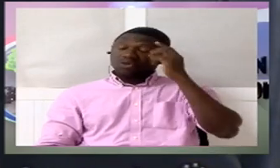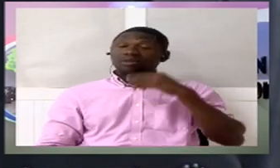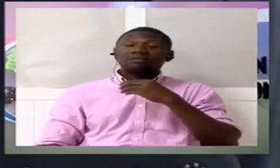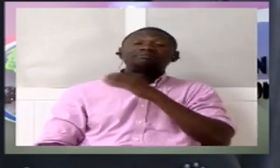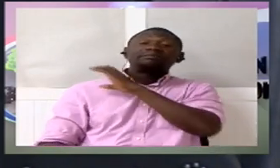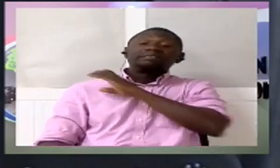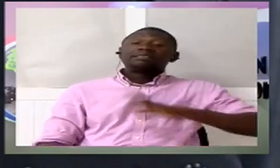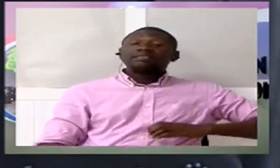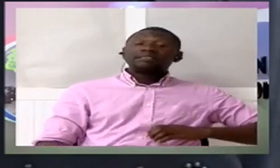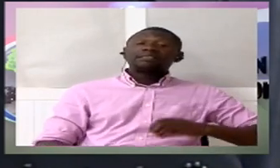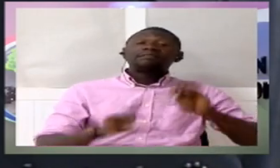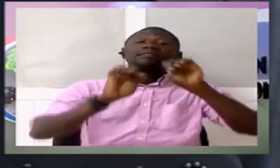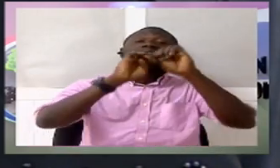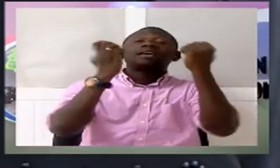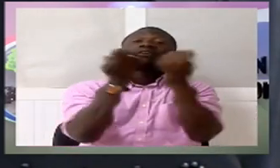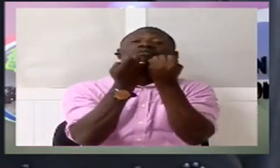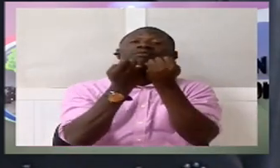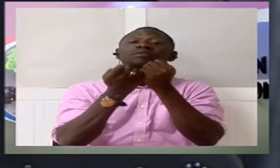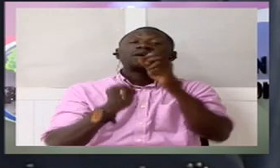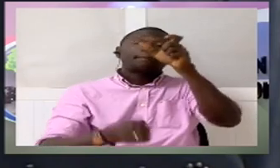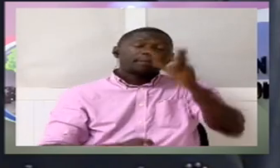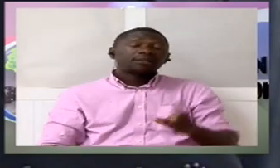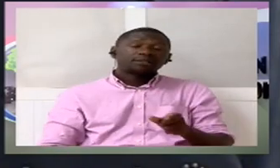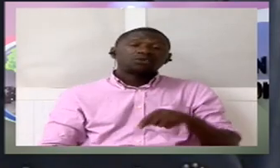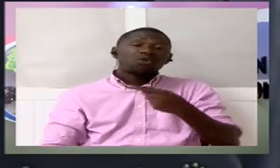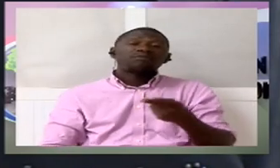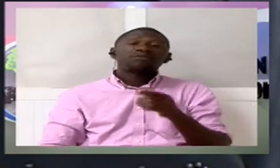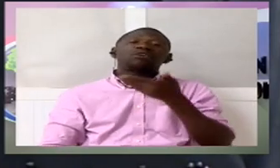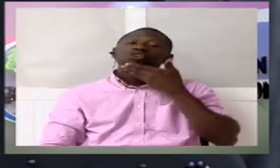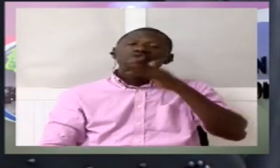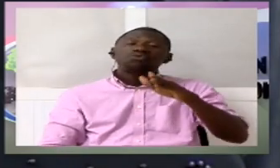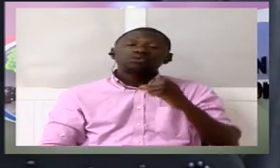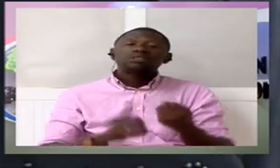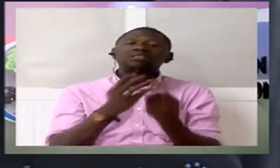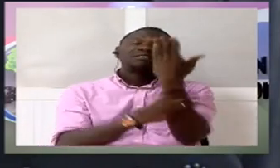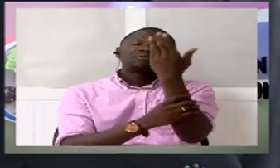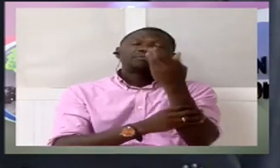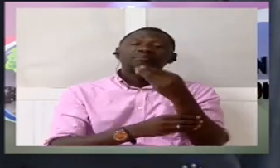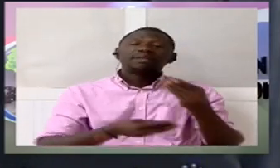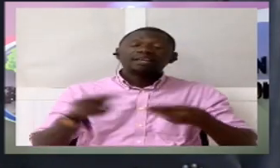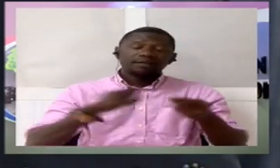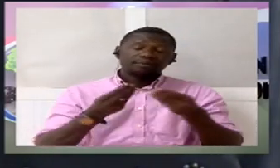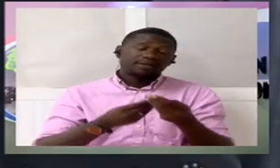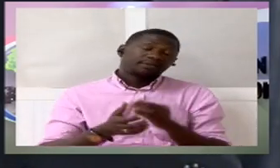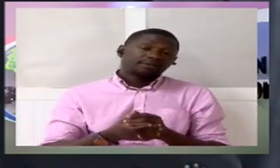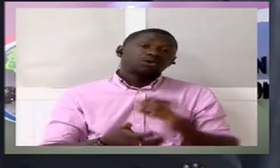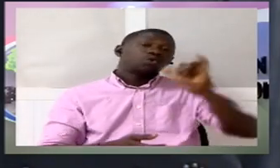was the Chief Executive of the Youth Development Enterprise. Kandunga kaitul jele na fango ya fonyel. Because I saw the documents and he also told